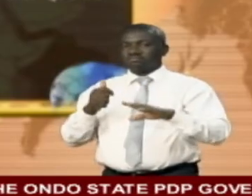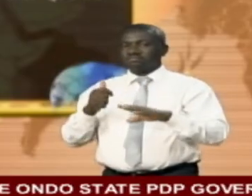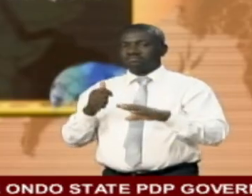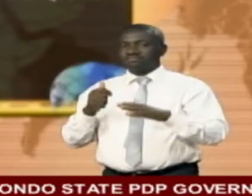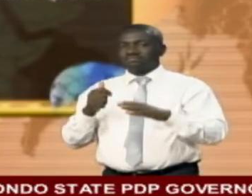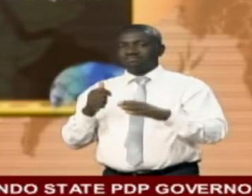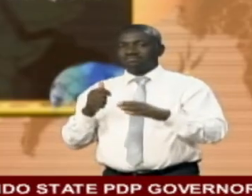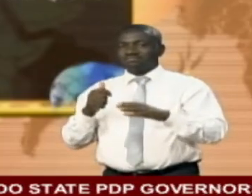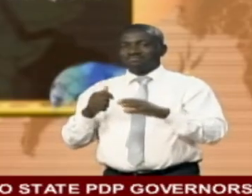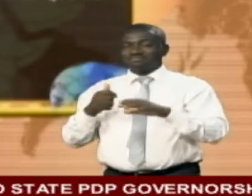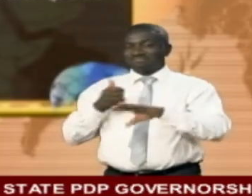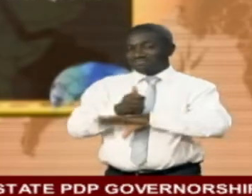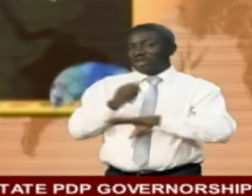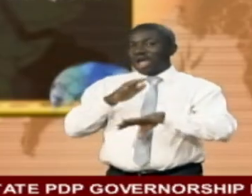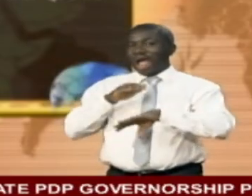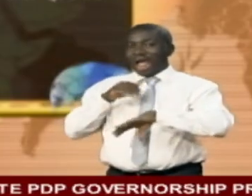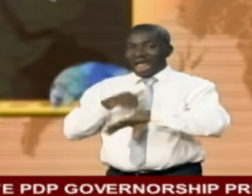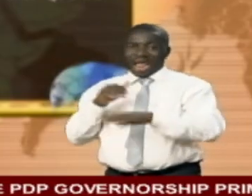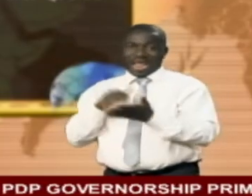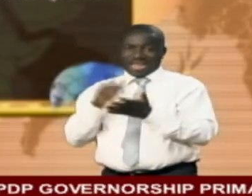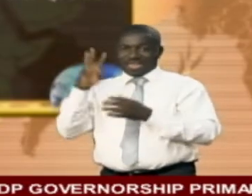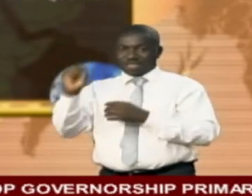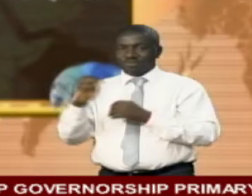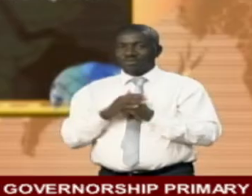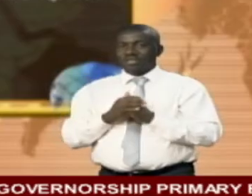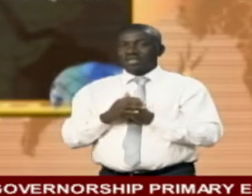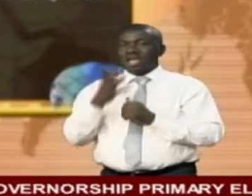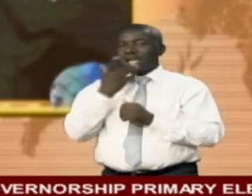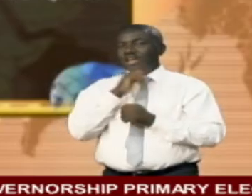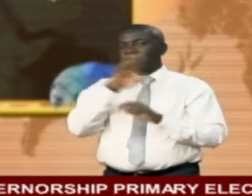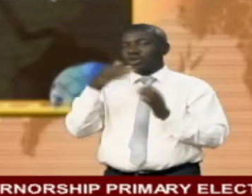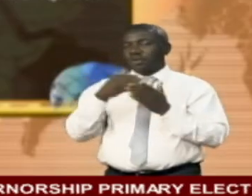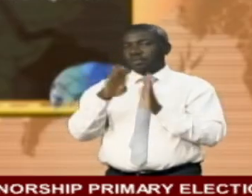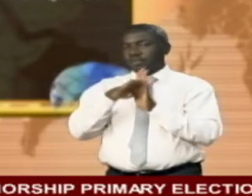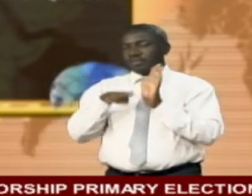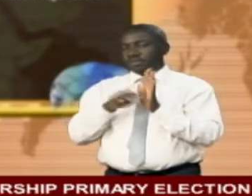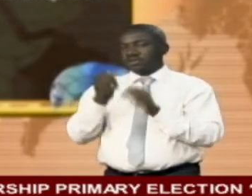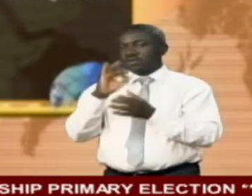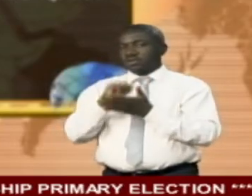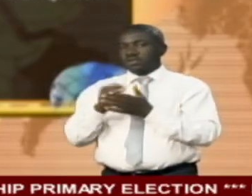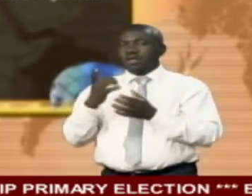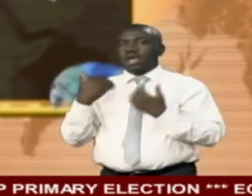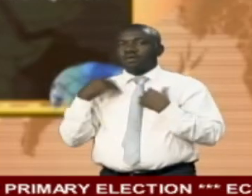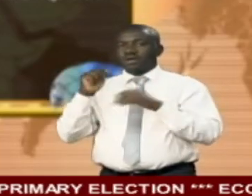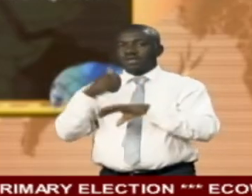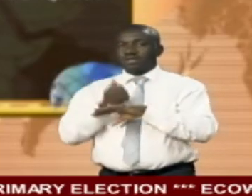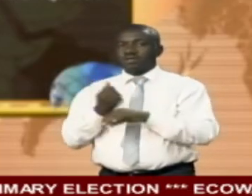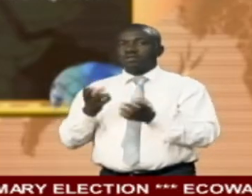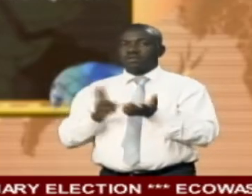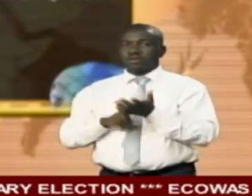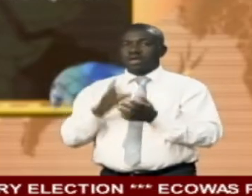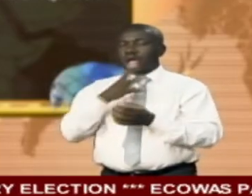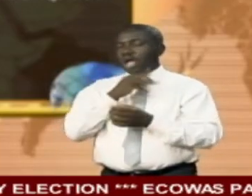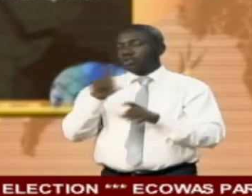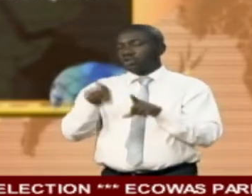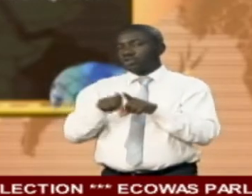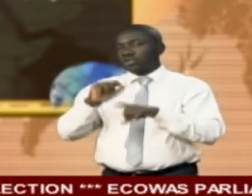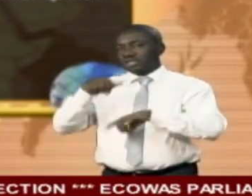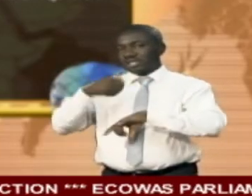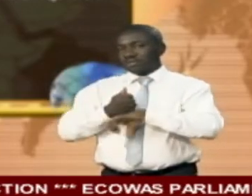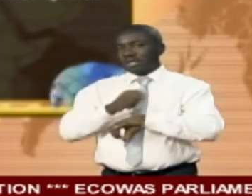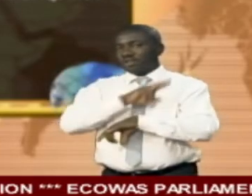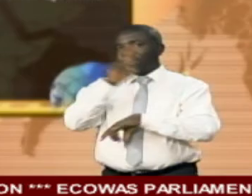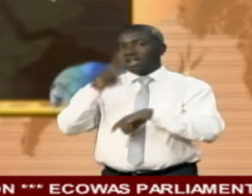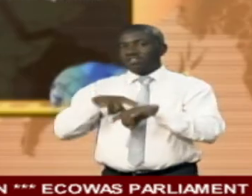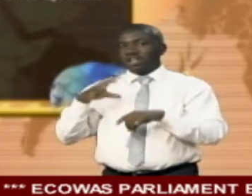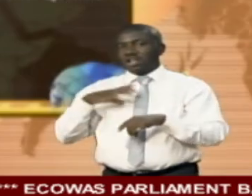16 others went through second reading. Among motions adopted is a call on the federal government to set up the National Council on Public Procurement to